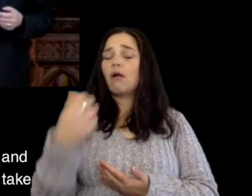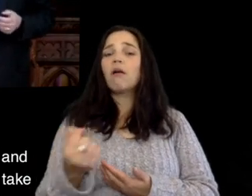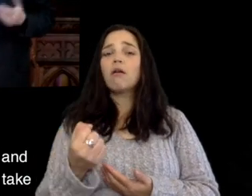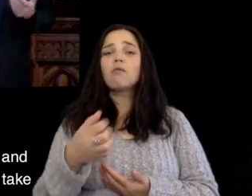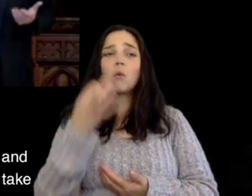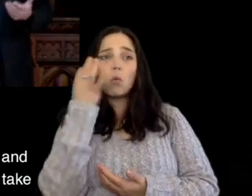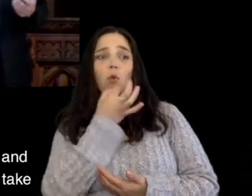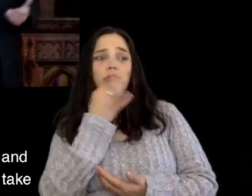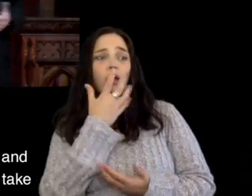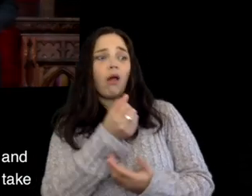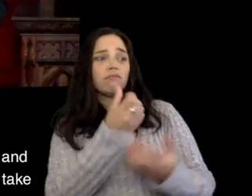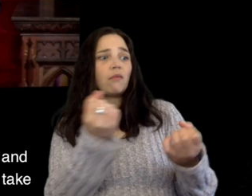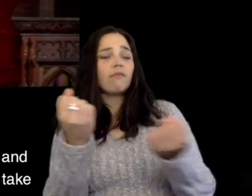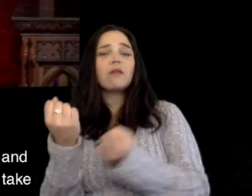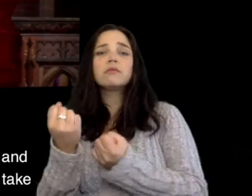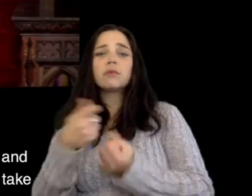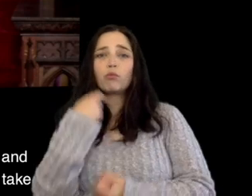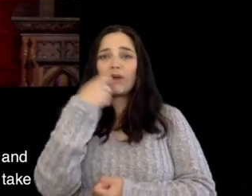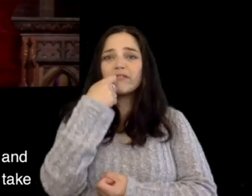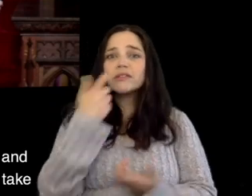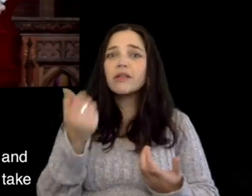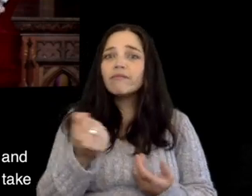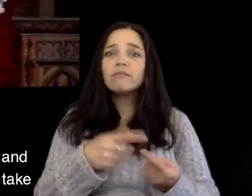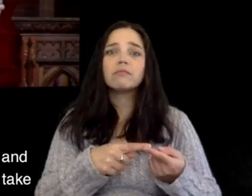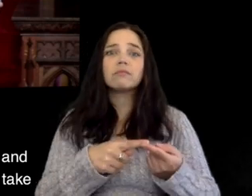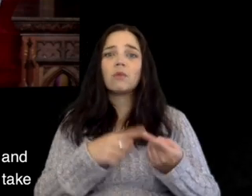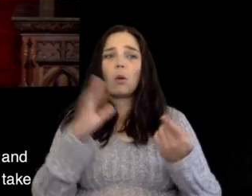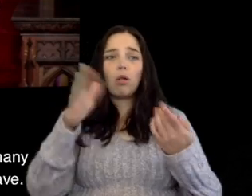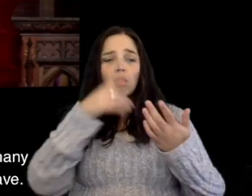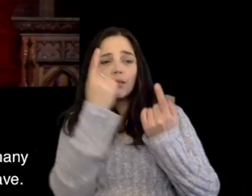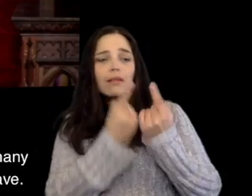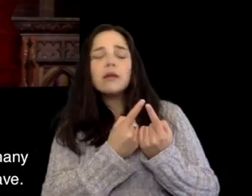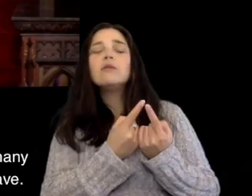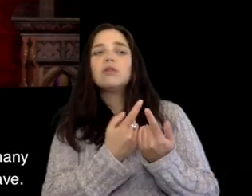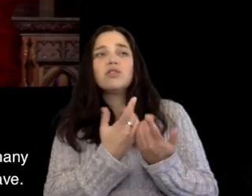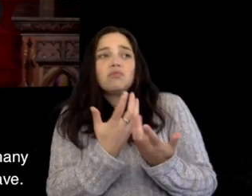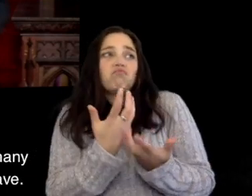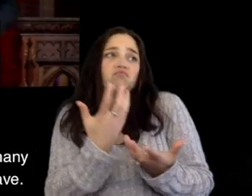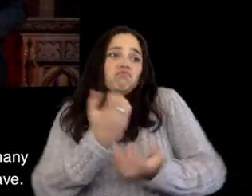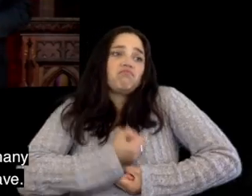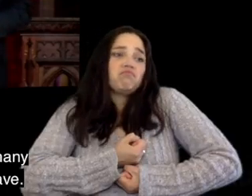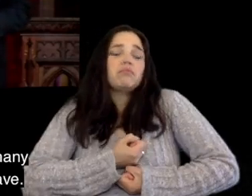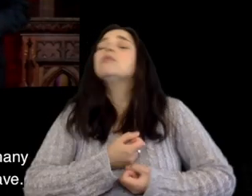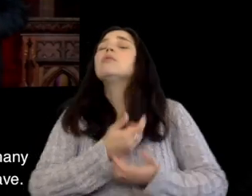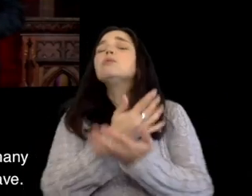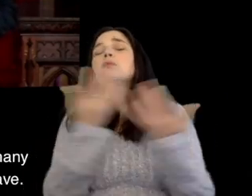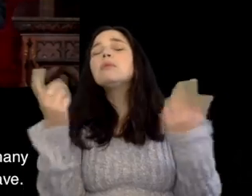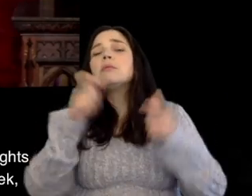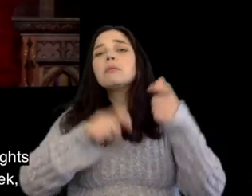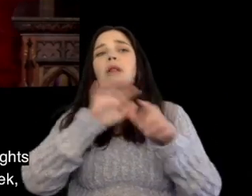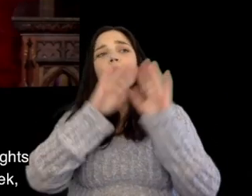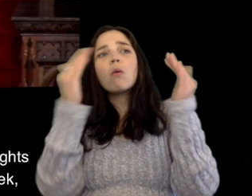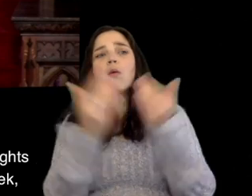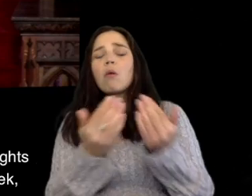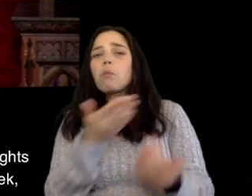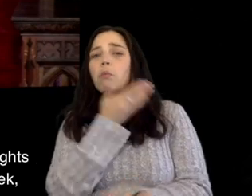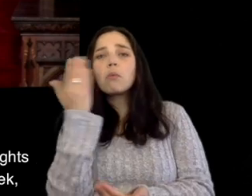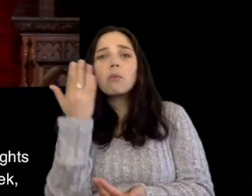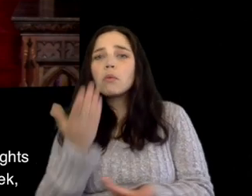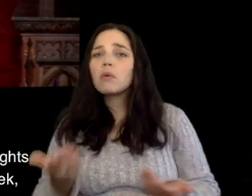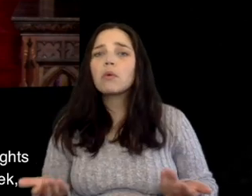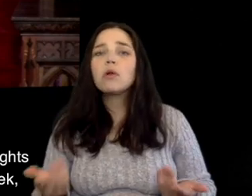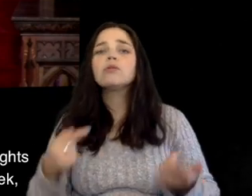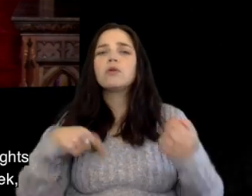things like water, breakfast, and all the things that we take for granted that so many in the world don't have. So to